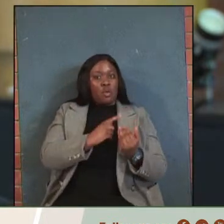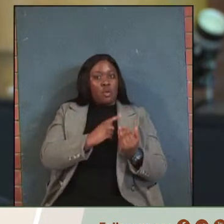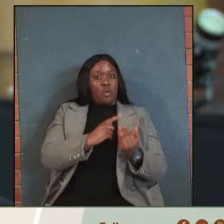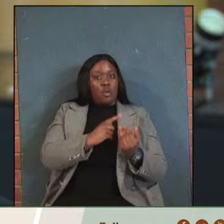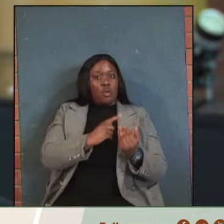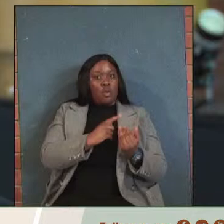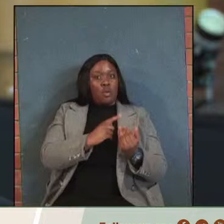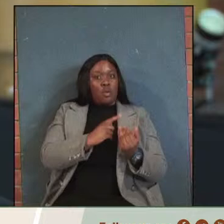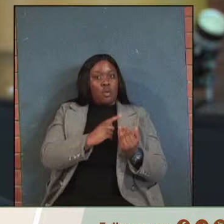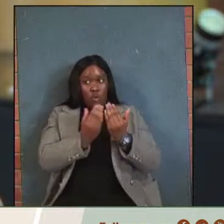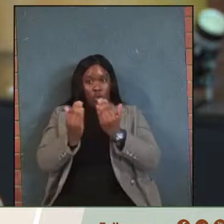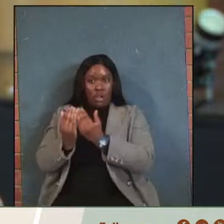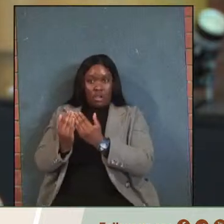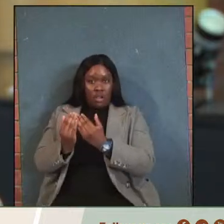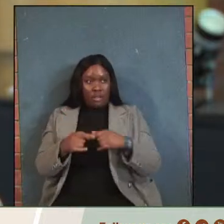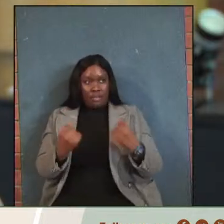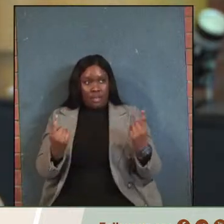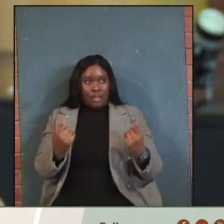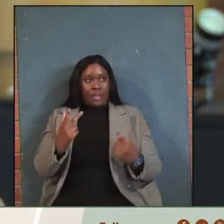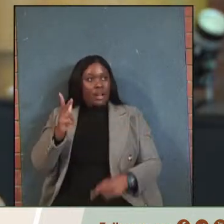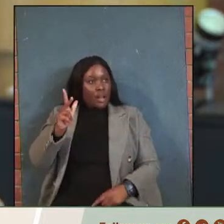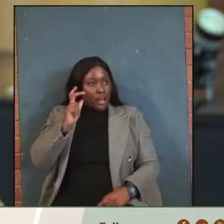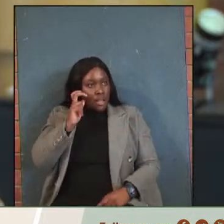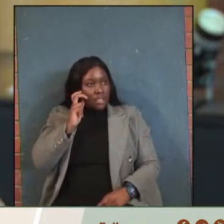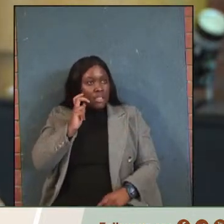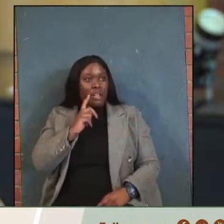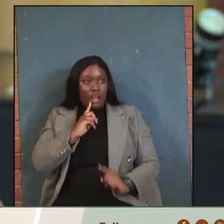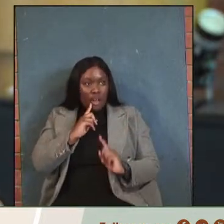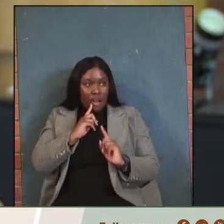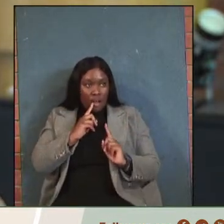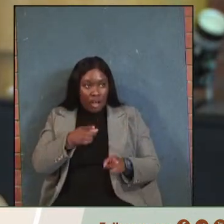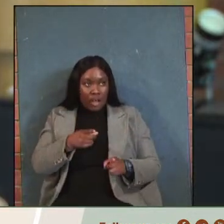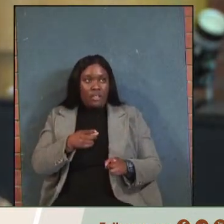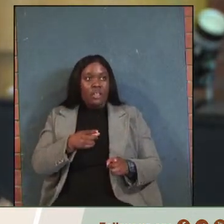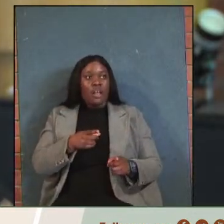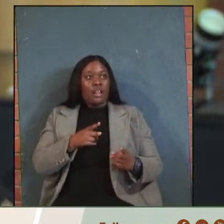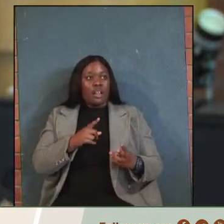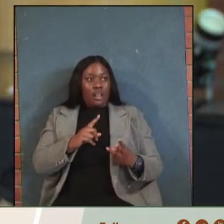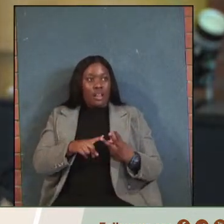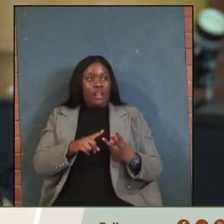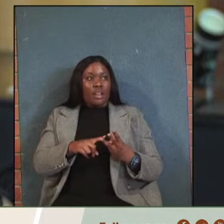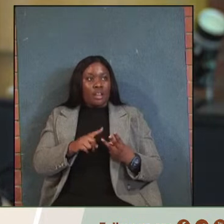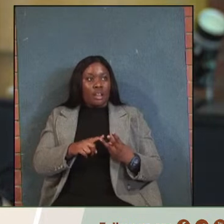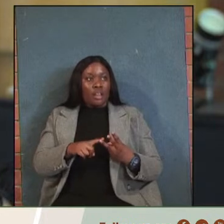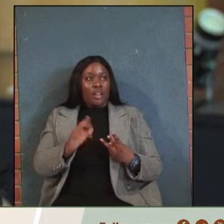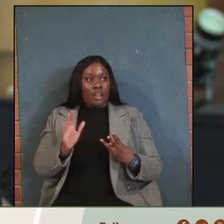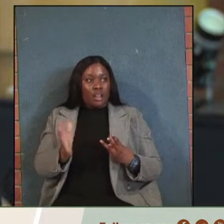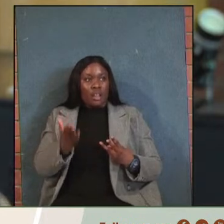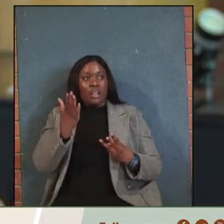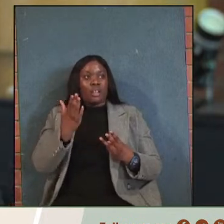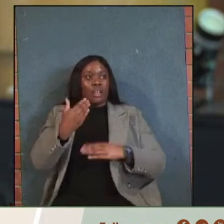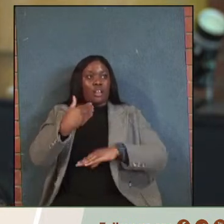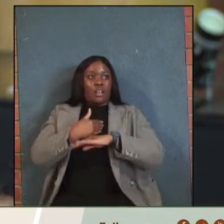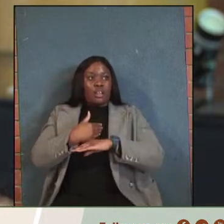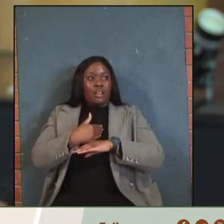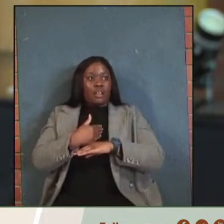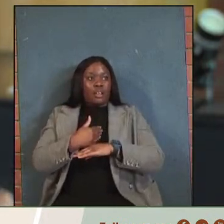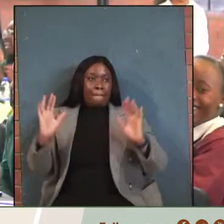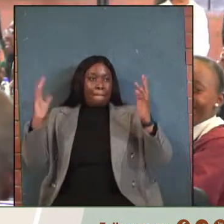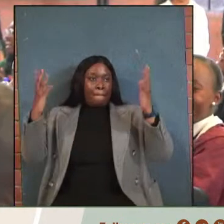your contradictions, listen, and then answer, and then stand up in interrupting. I thank